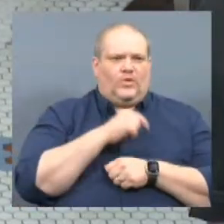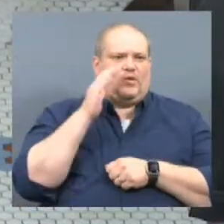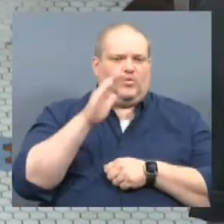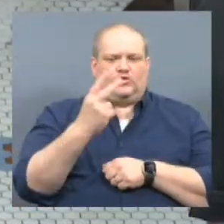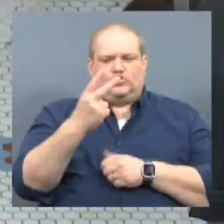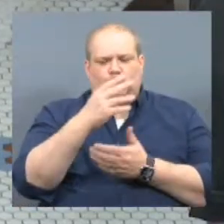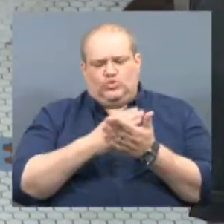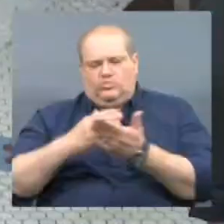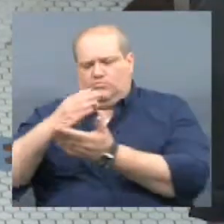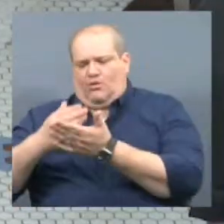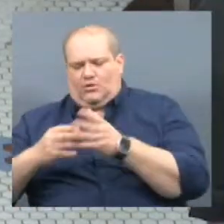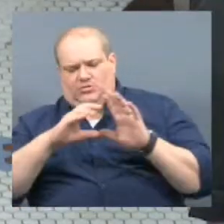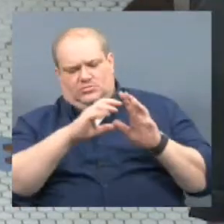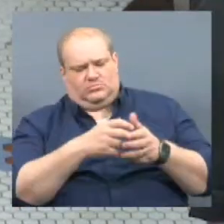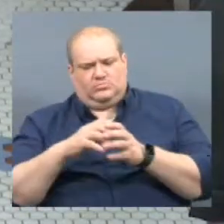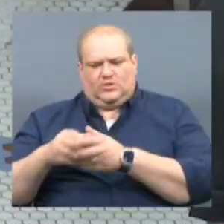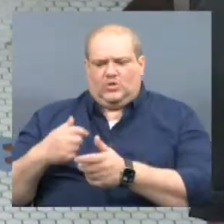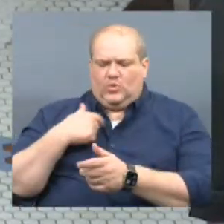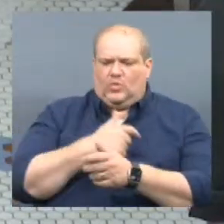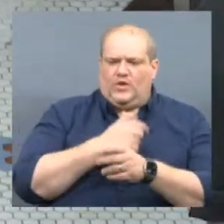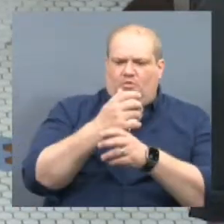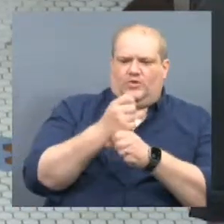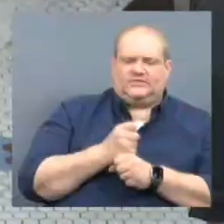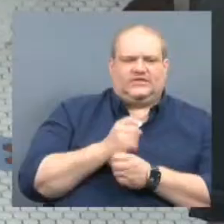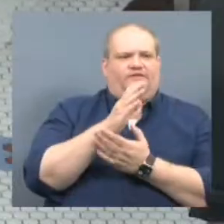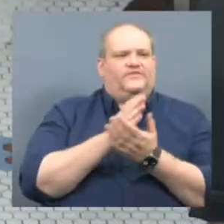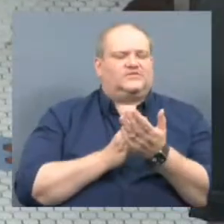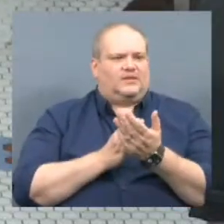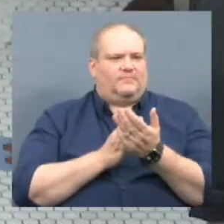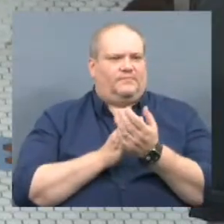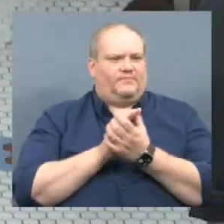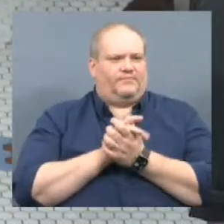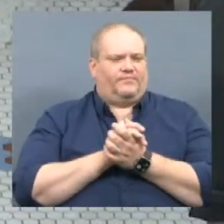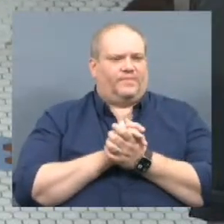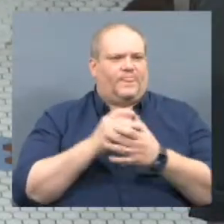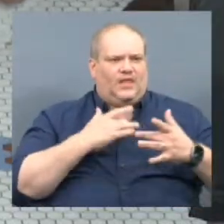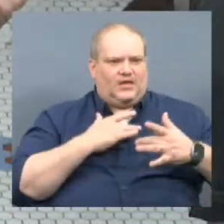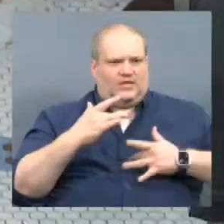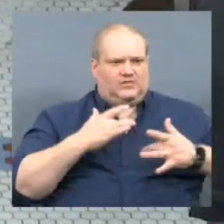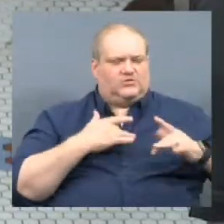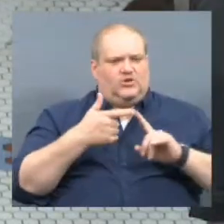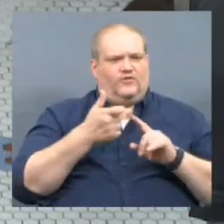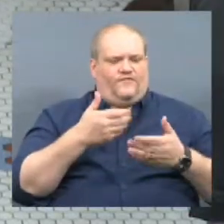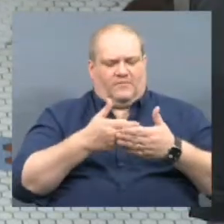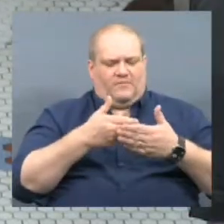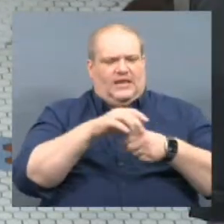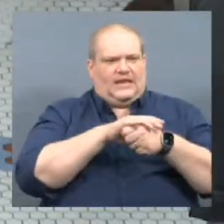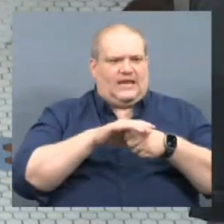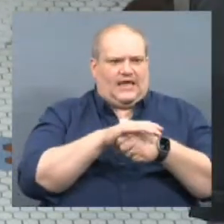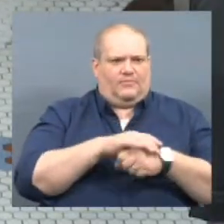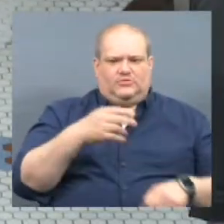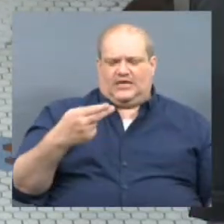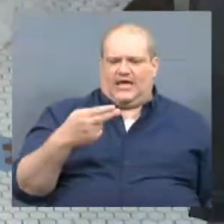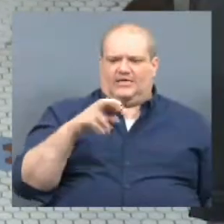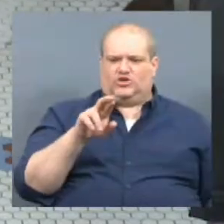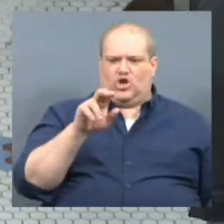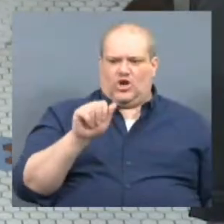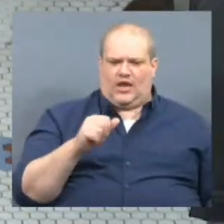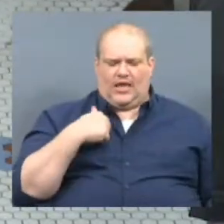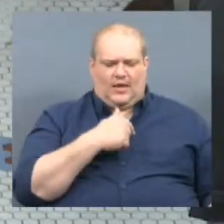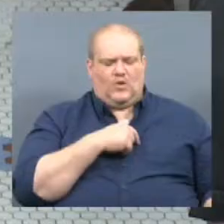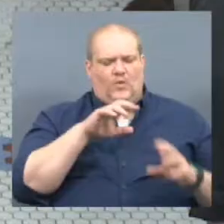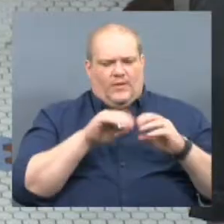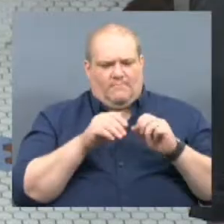2 phases. We received some concerns from neighbors and HRA. We met